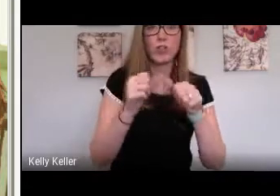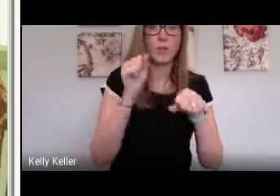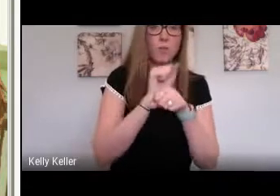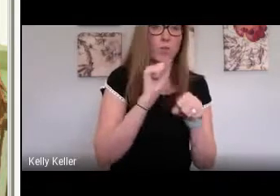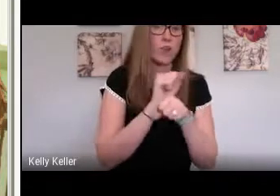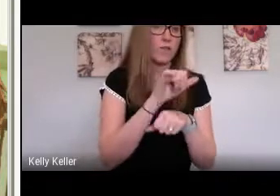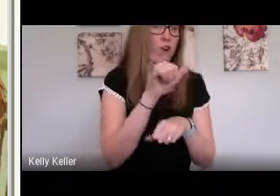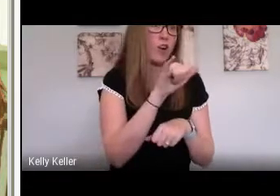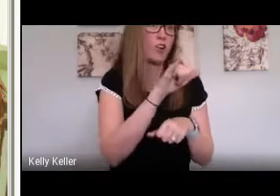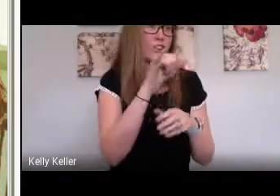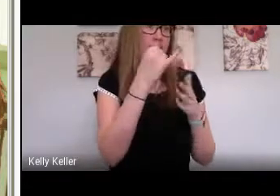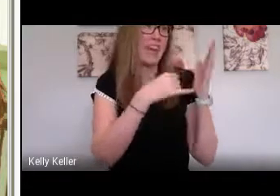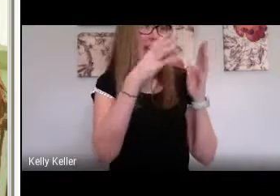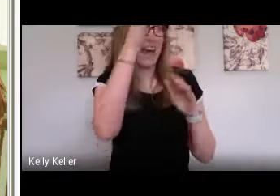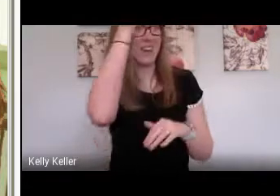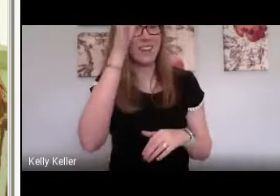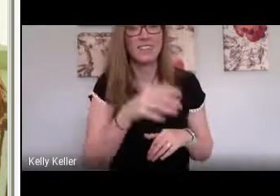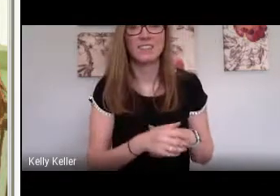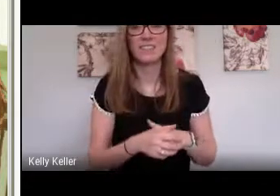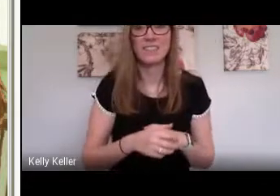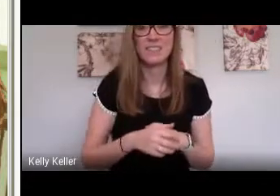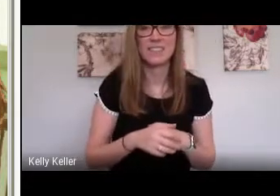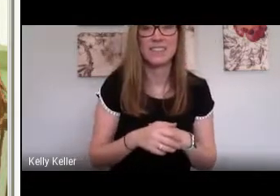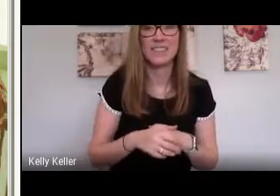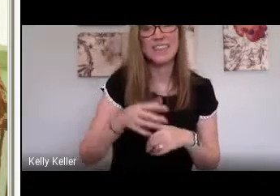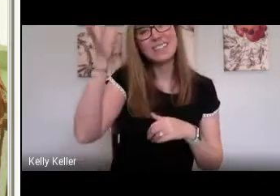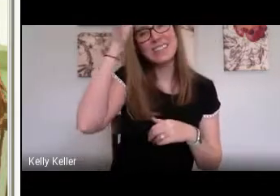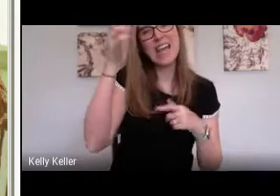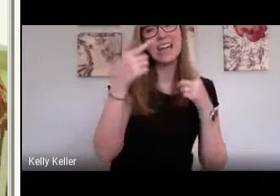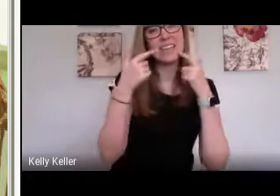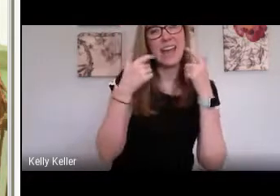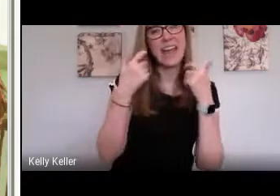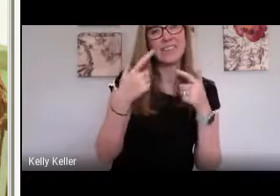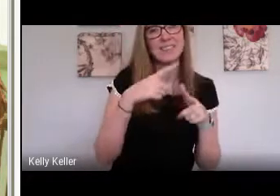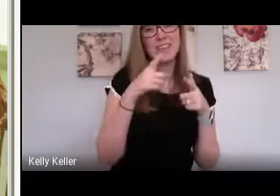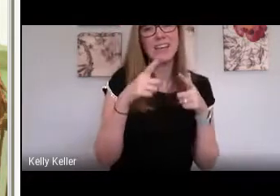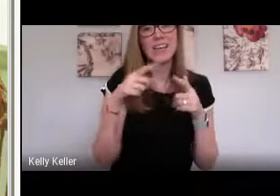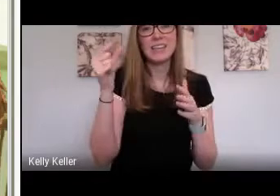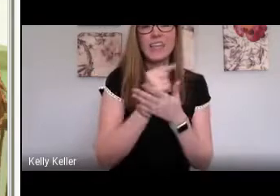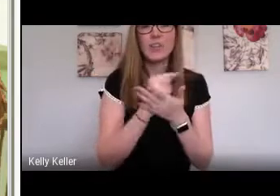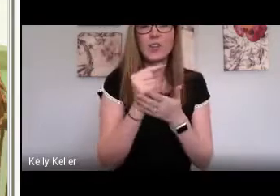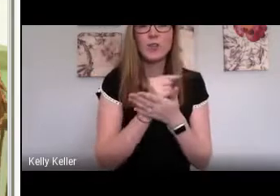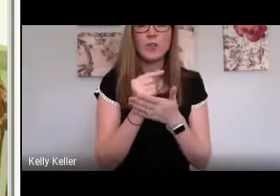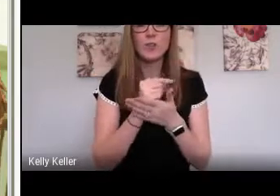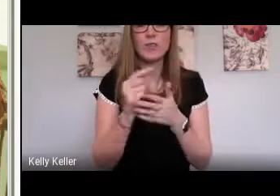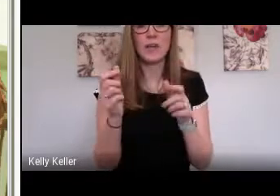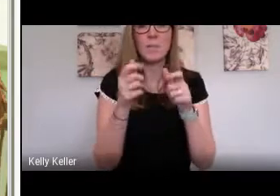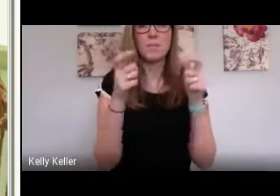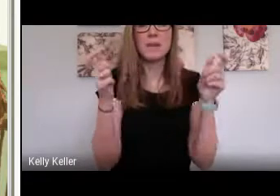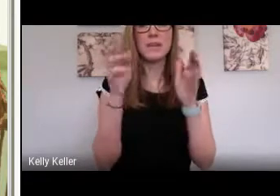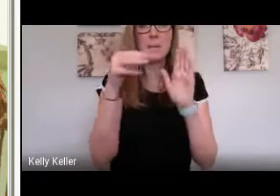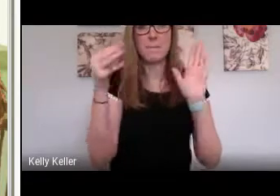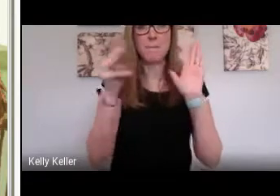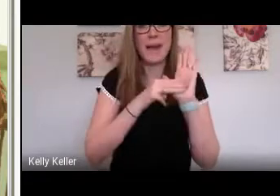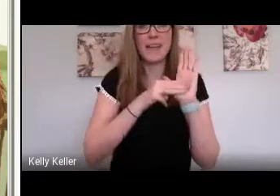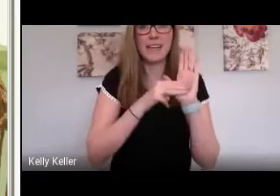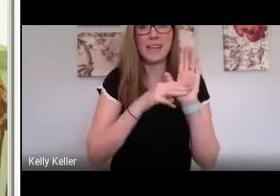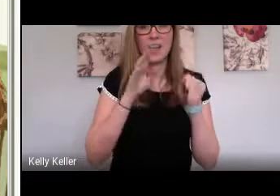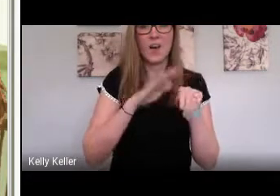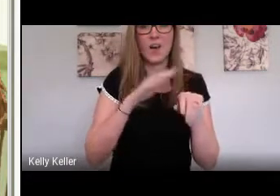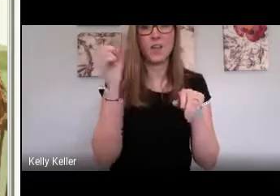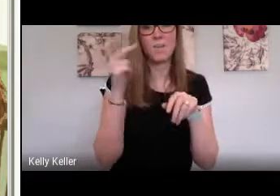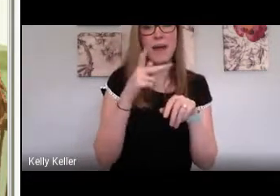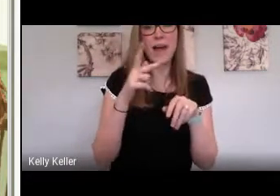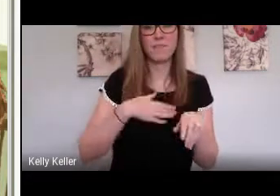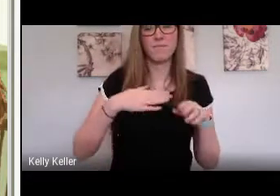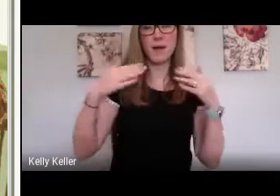shaped work of art dad dad laughs then he clues a big magnet